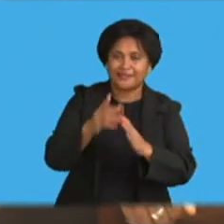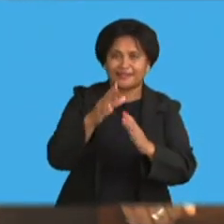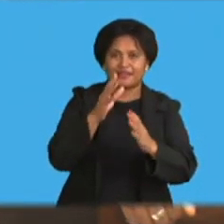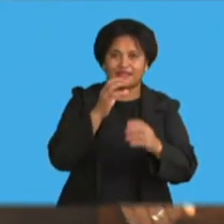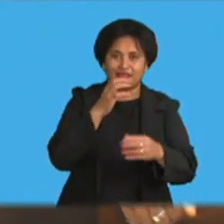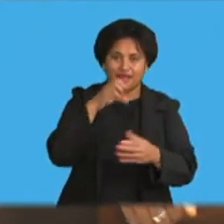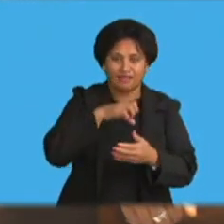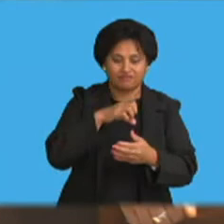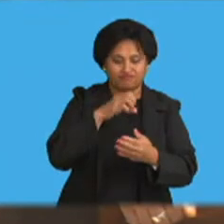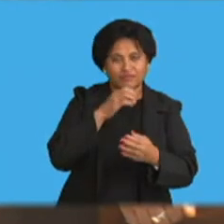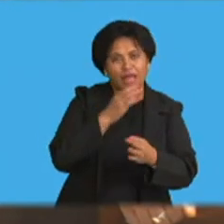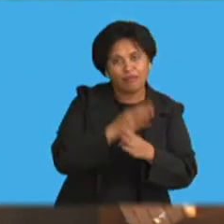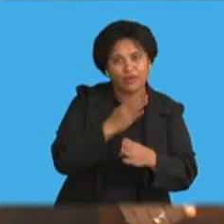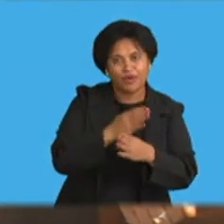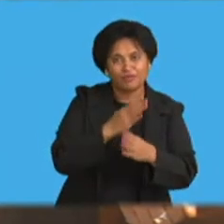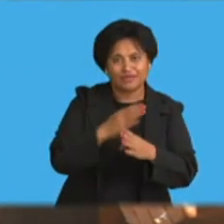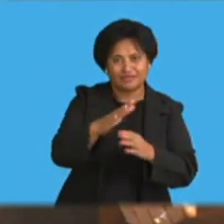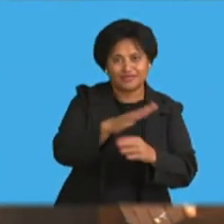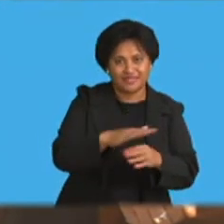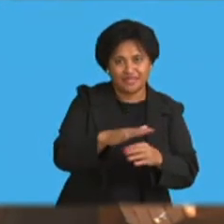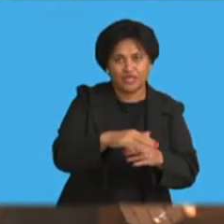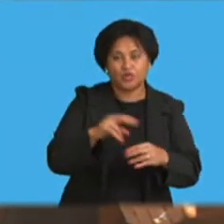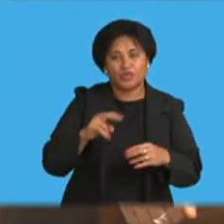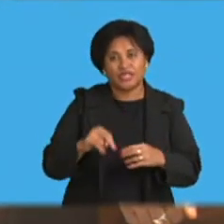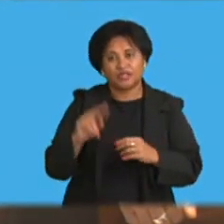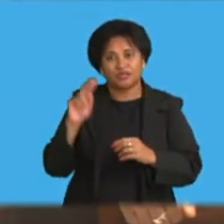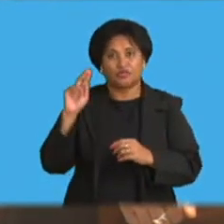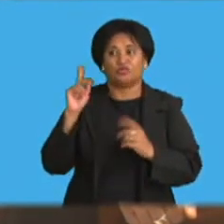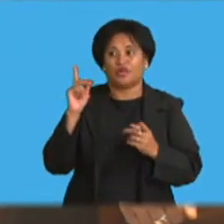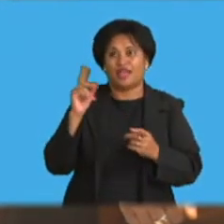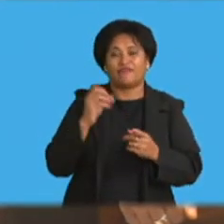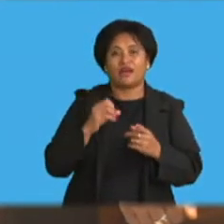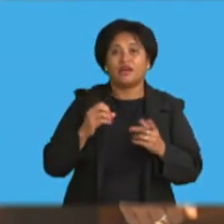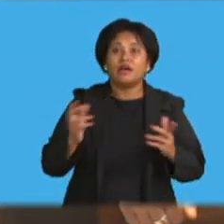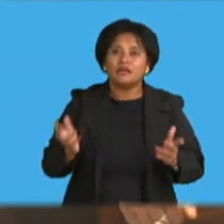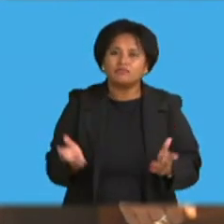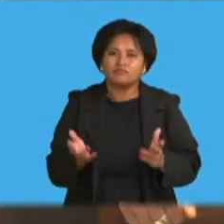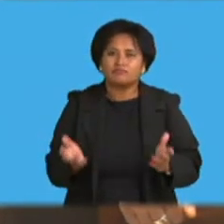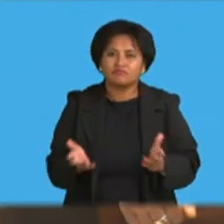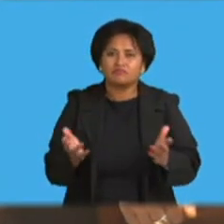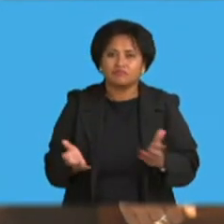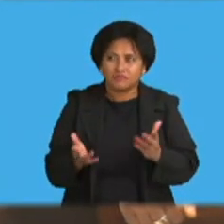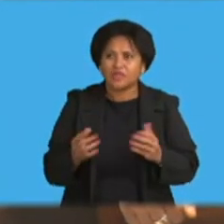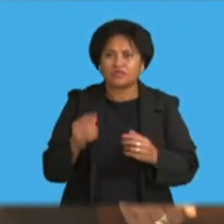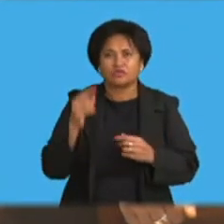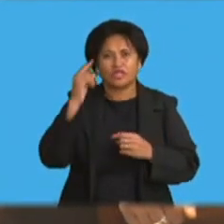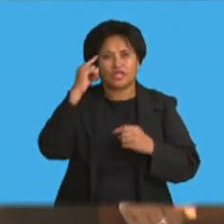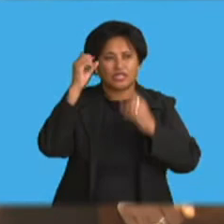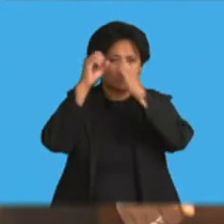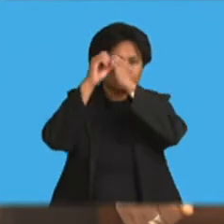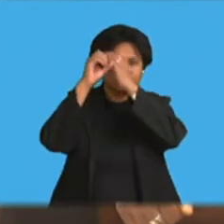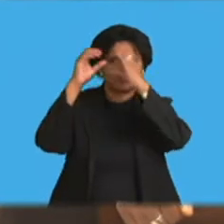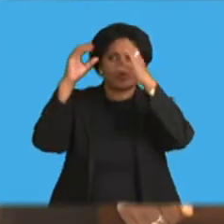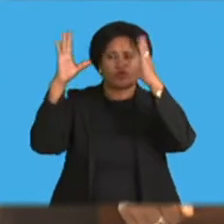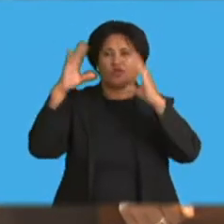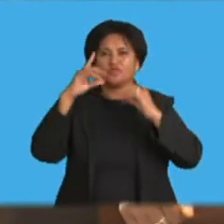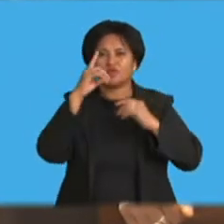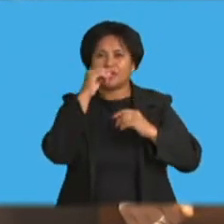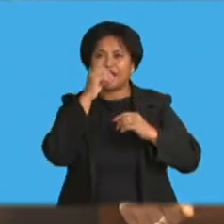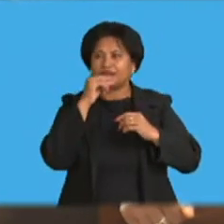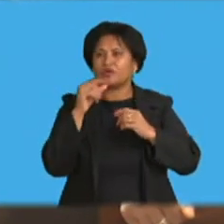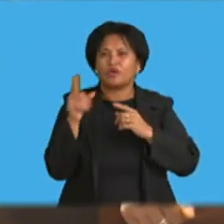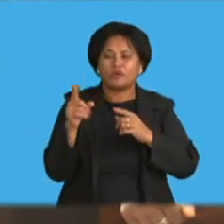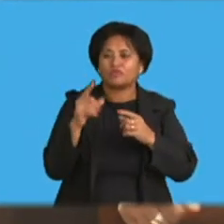sectors. We also need to foster a mentality shift so that more young people go on to become job creators rather than simply seeing